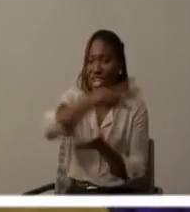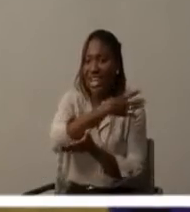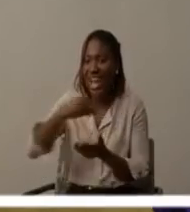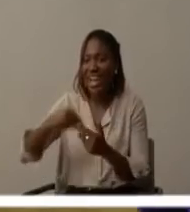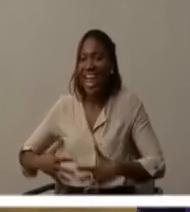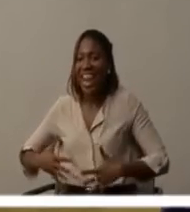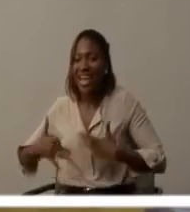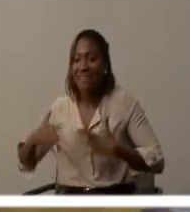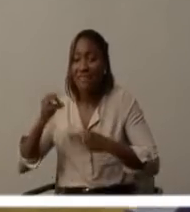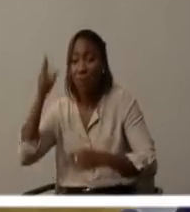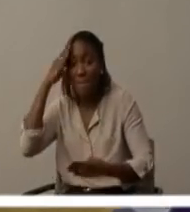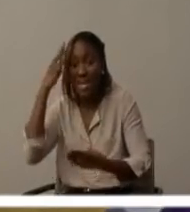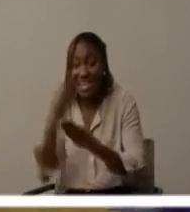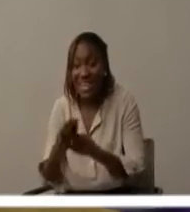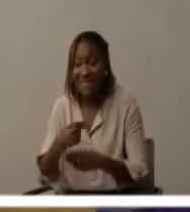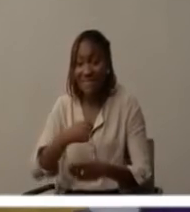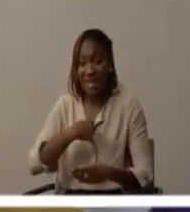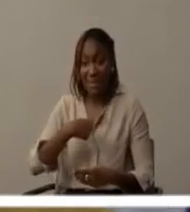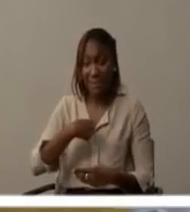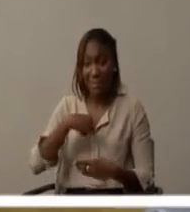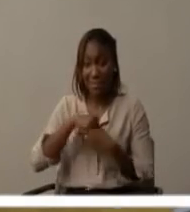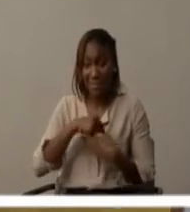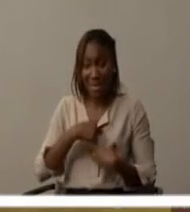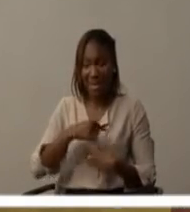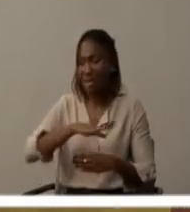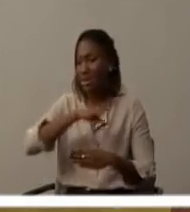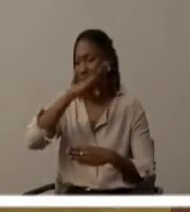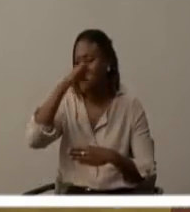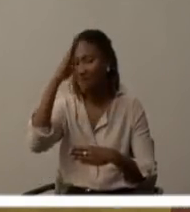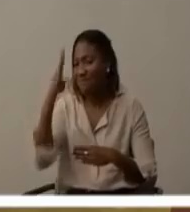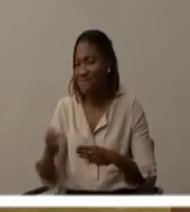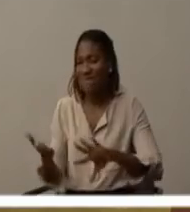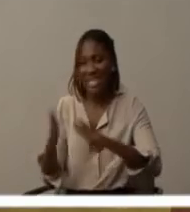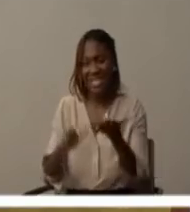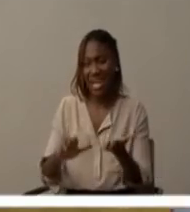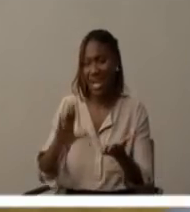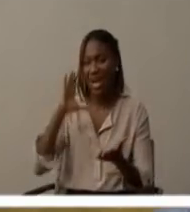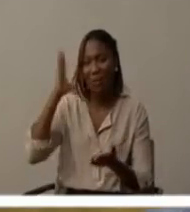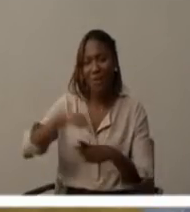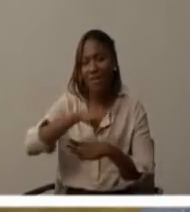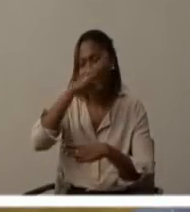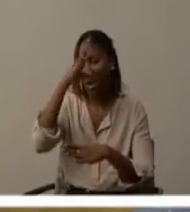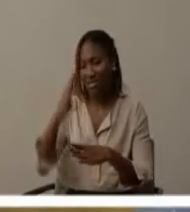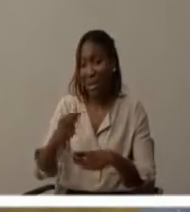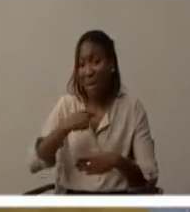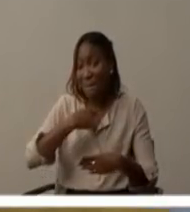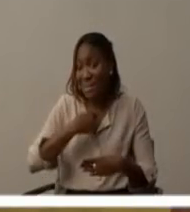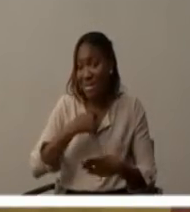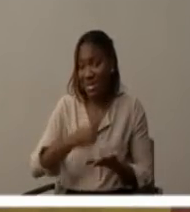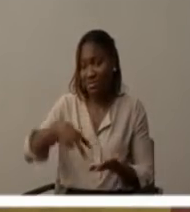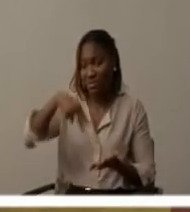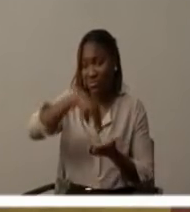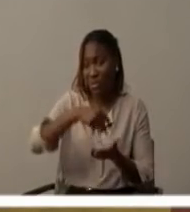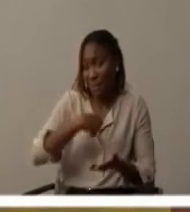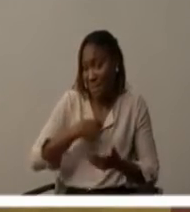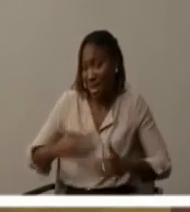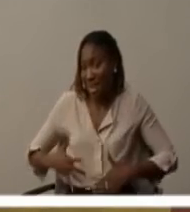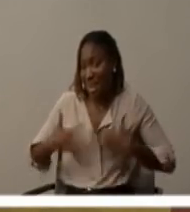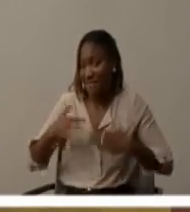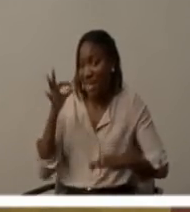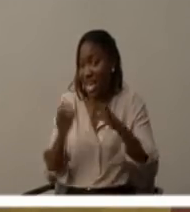He who believes in me will never die. I am the resurrection and the life. Do